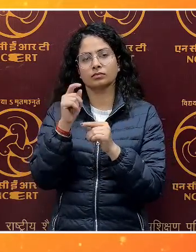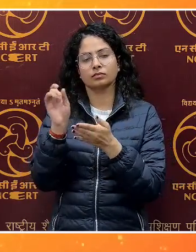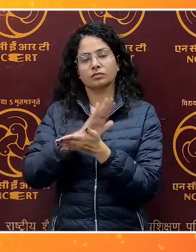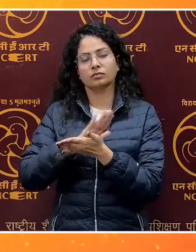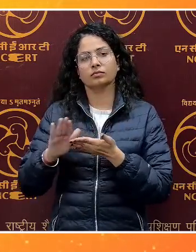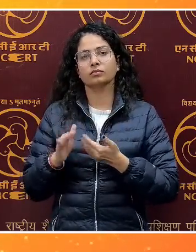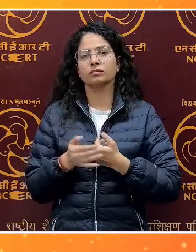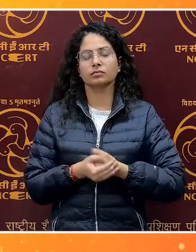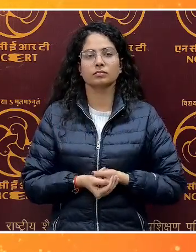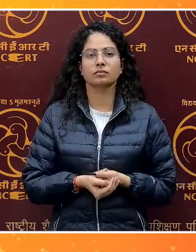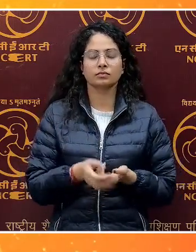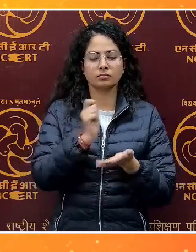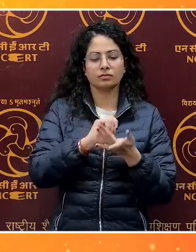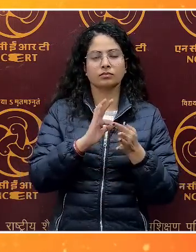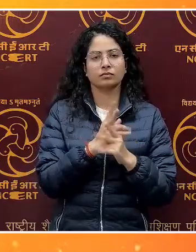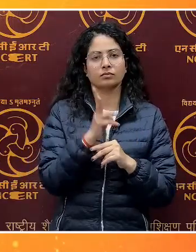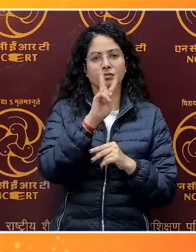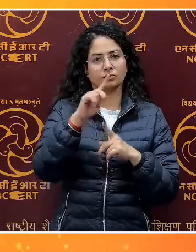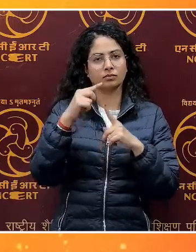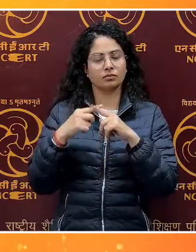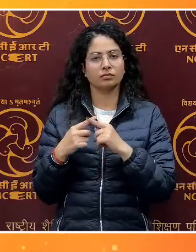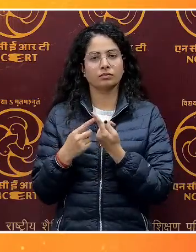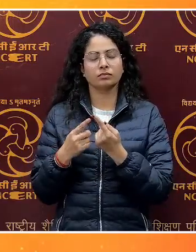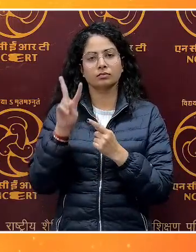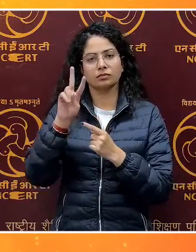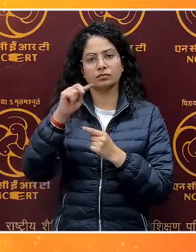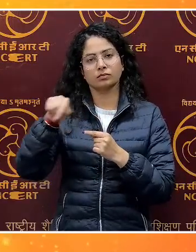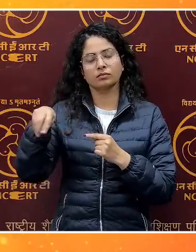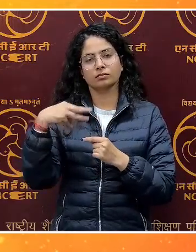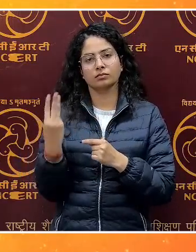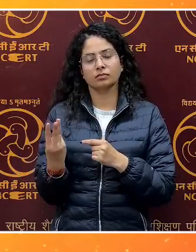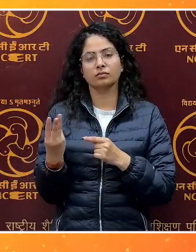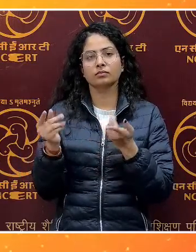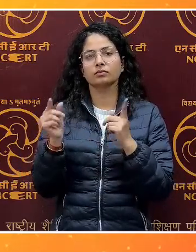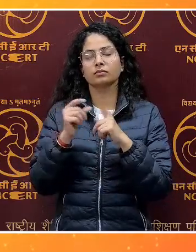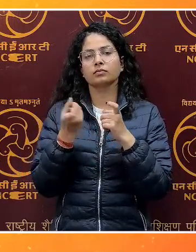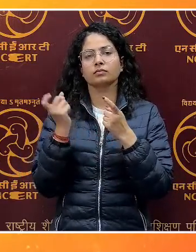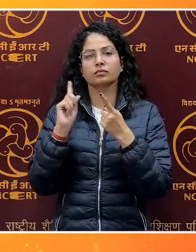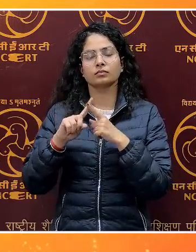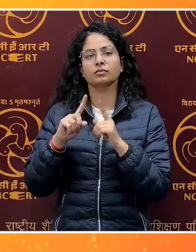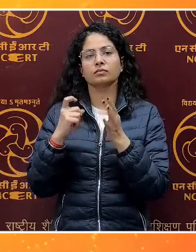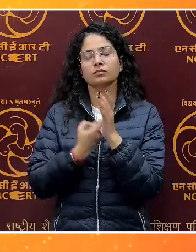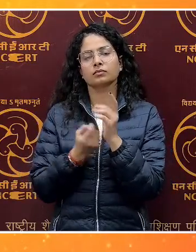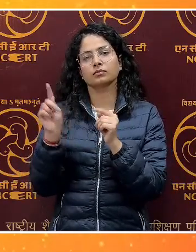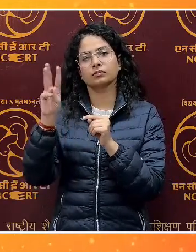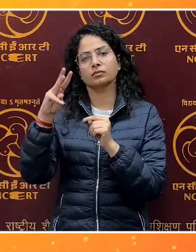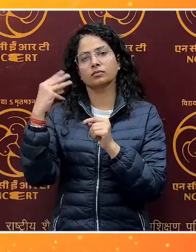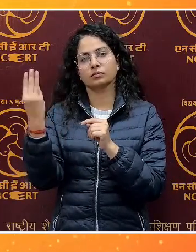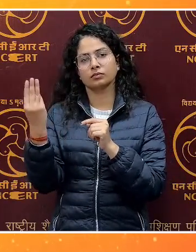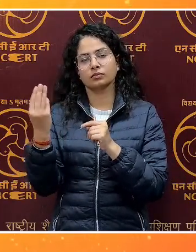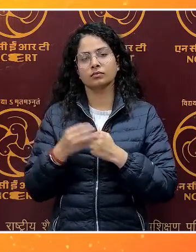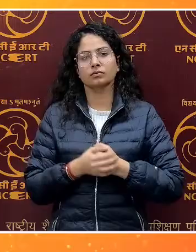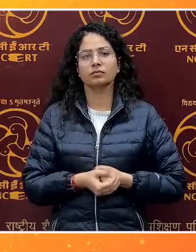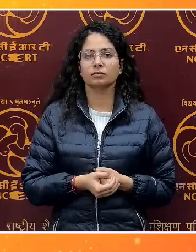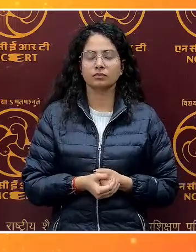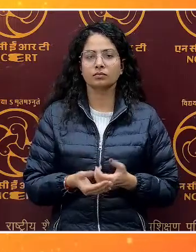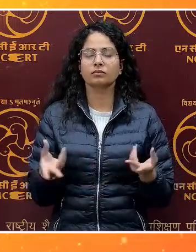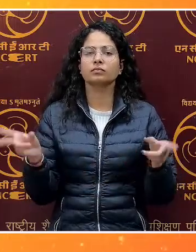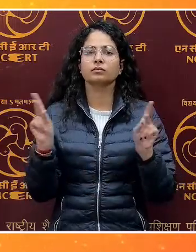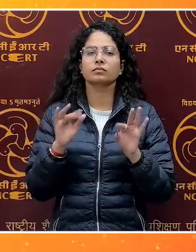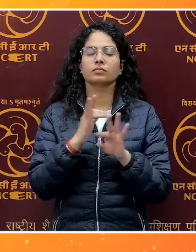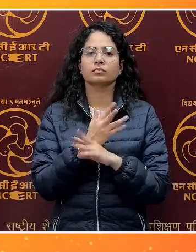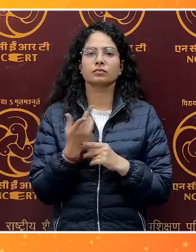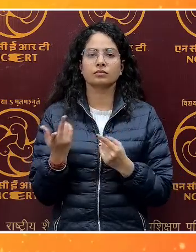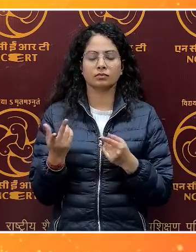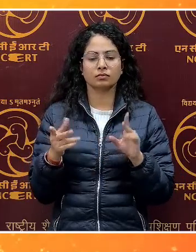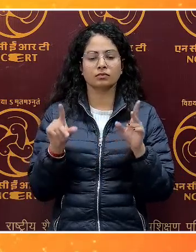hemispheres, children, we will write down 2 into 2 upon 3 pi r cube. Yes? Okay. Now again, let us take